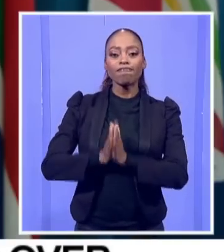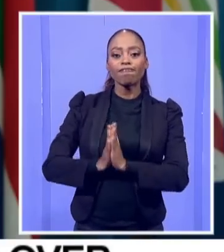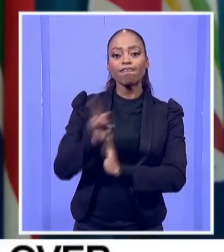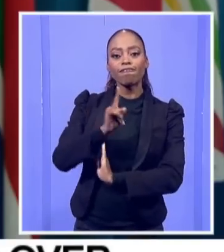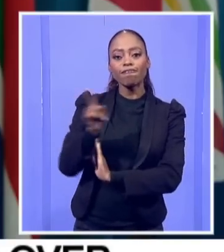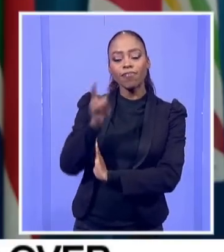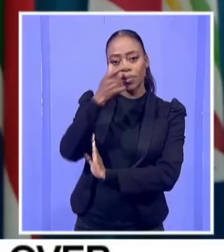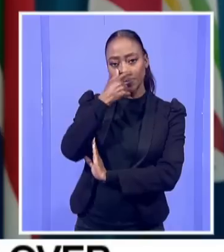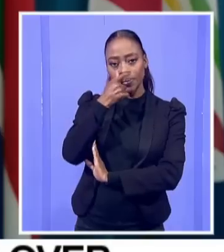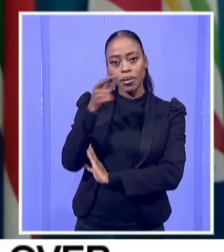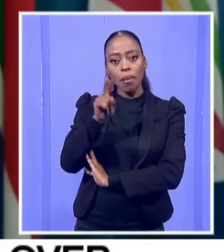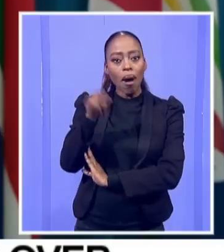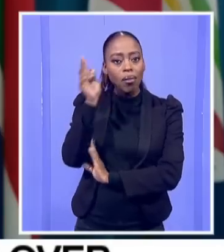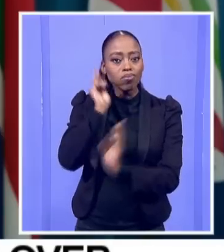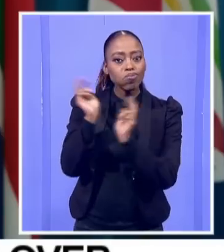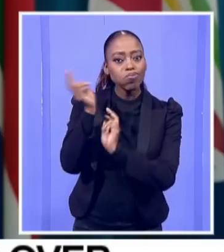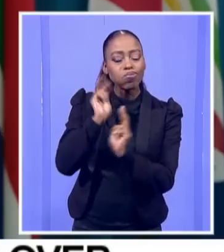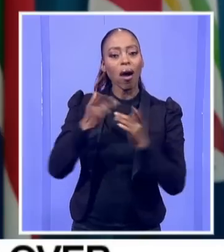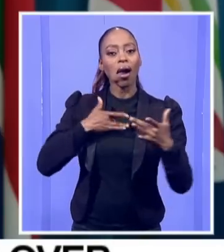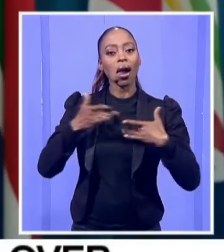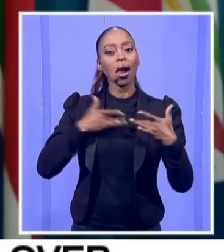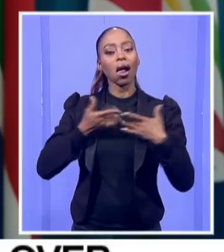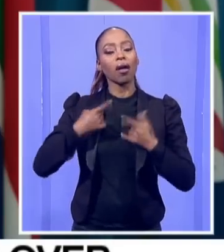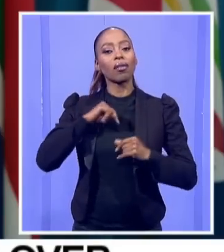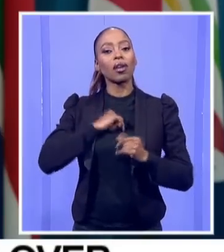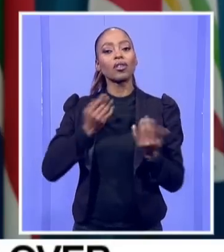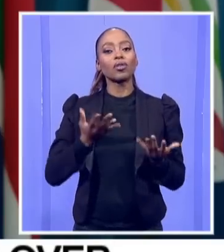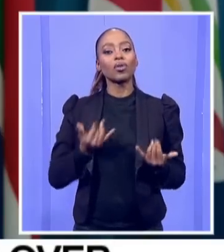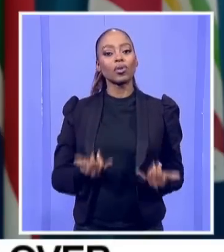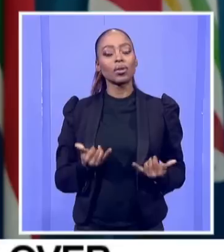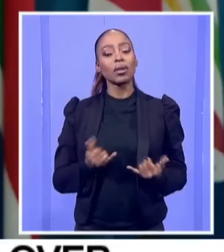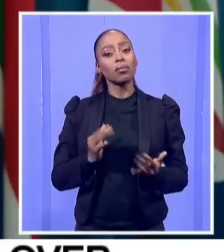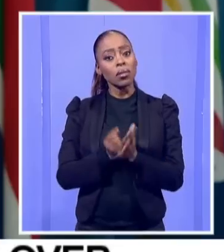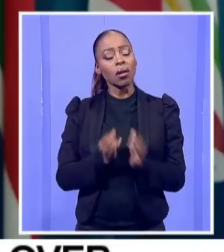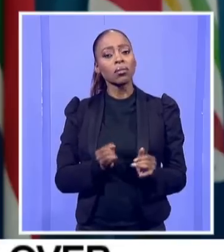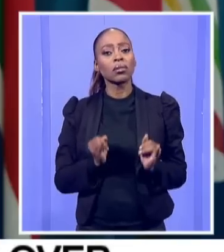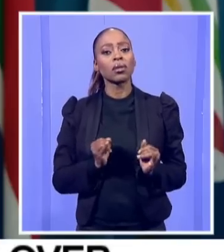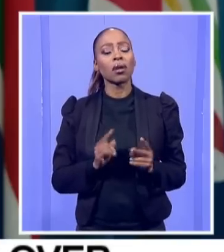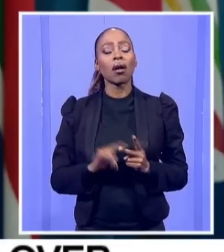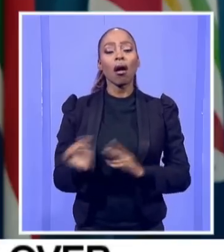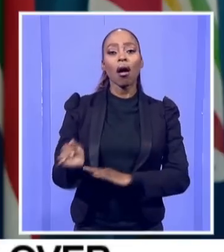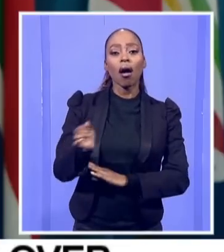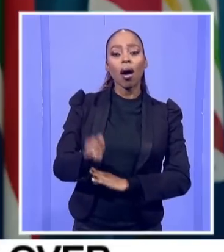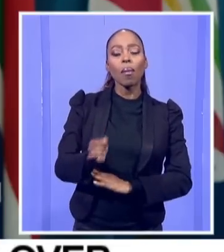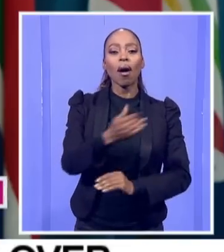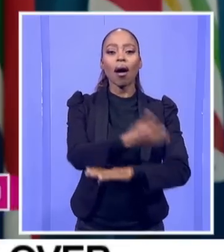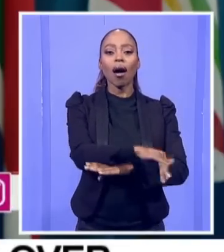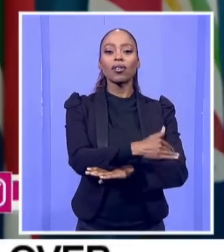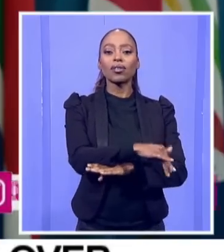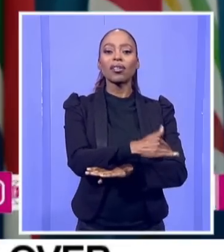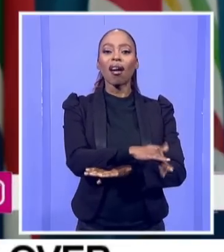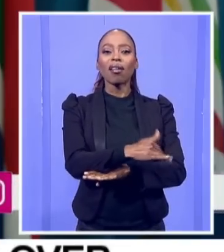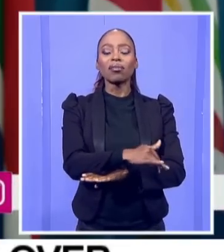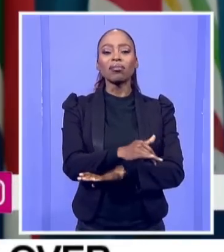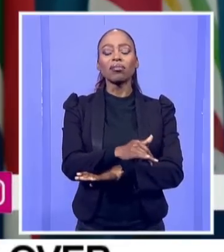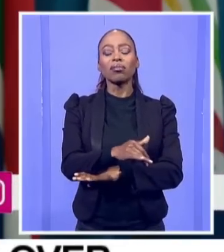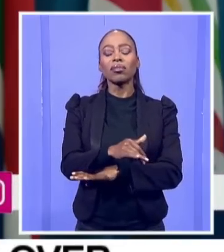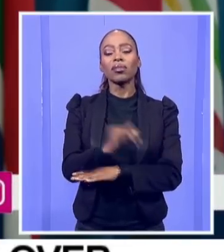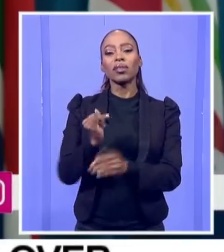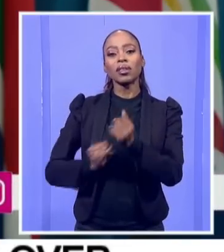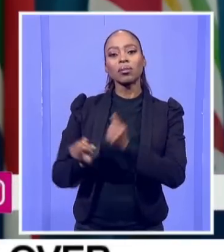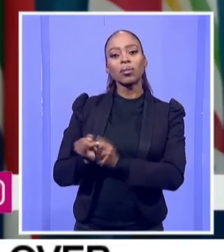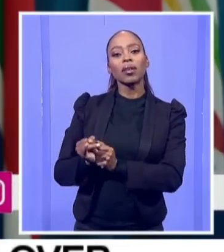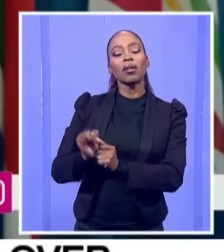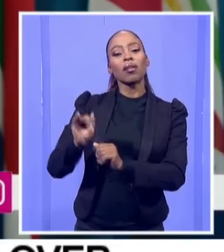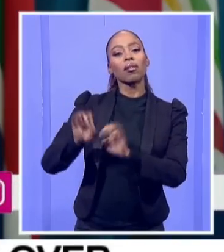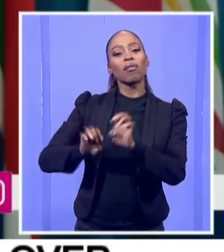Ramaphosa to heed what we've said today, to take it seriously, to appoint an outside expert to lead the fight to get us